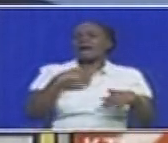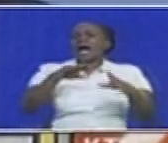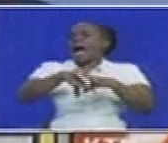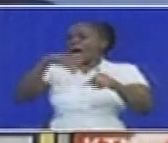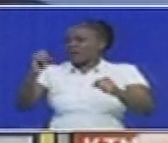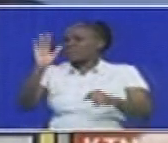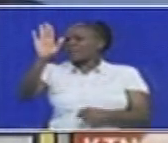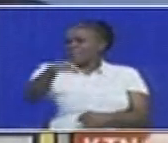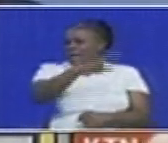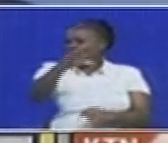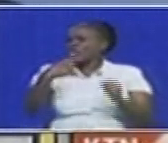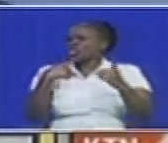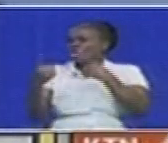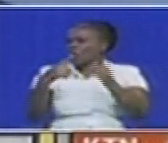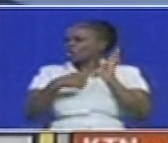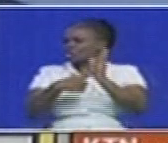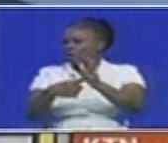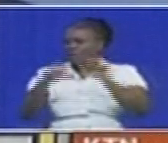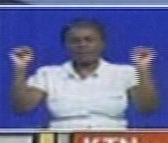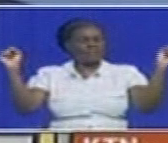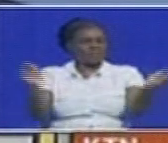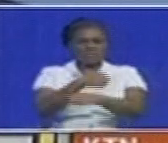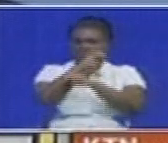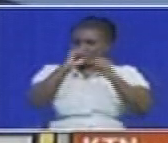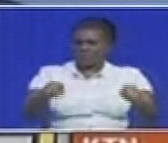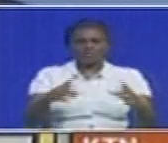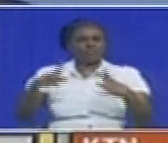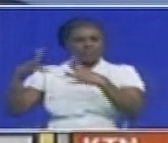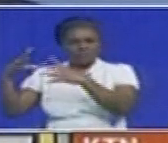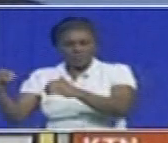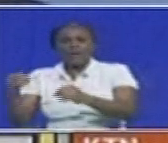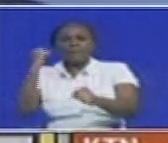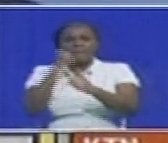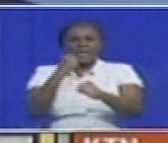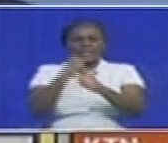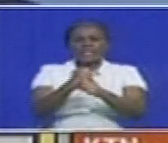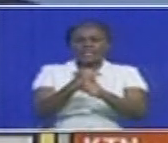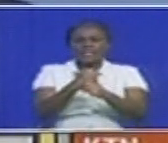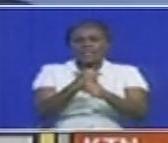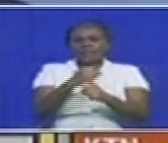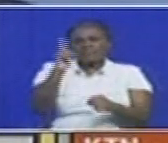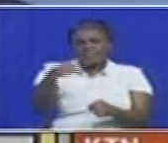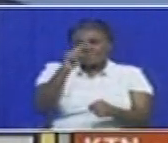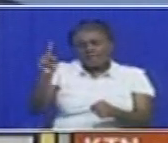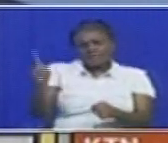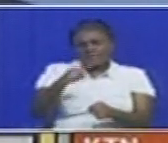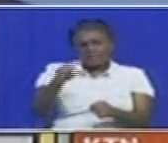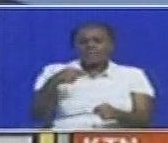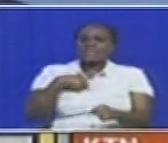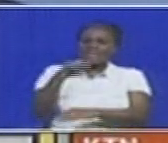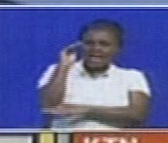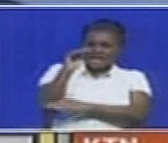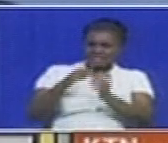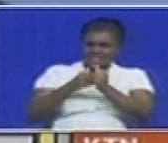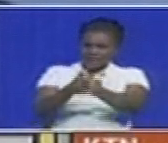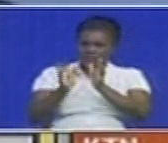parliament, in talk shows, he cannot get away with just making wild claims. And I'm asking Honorable